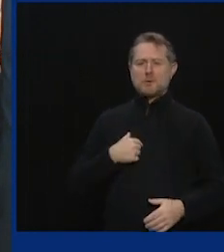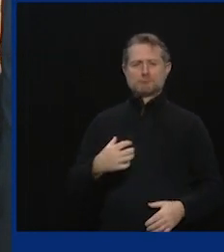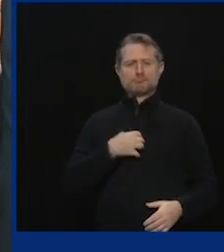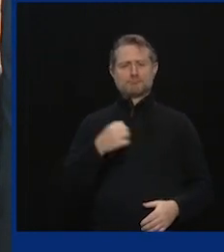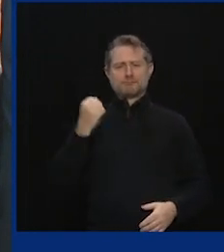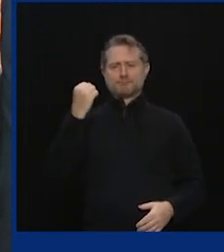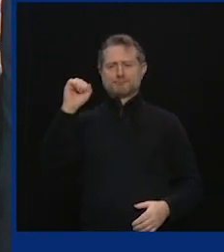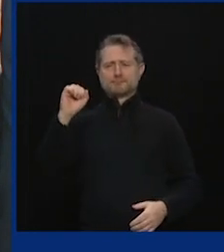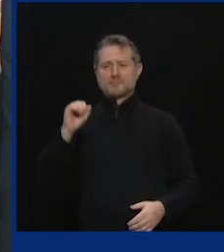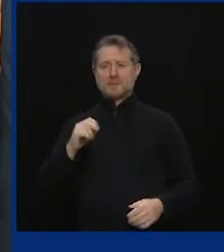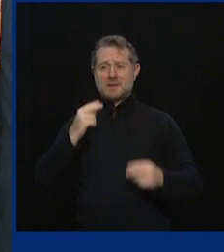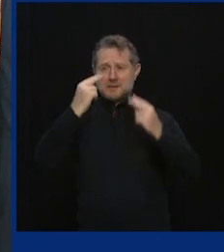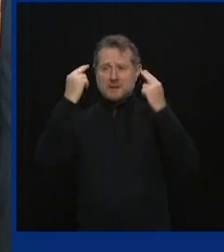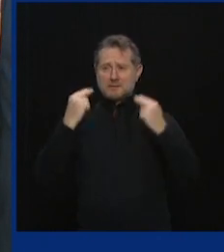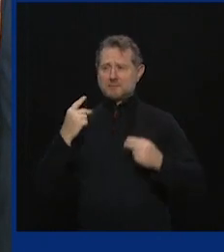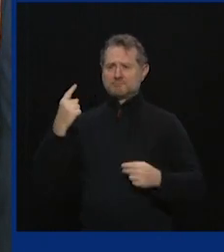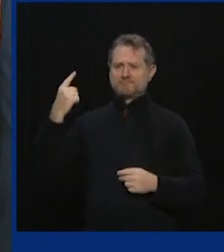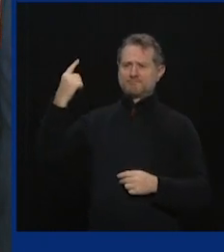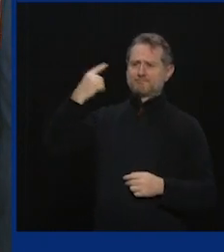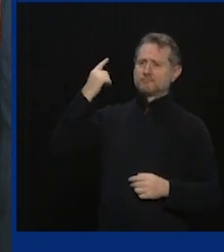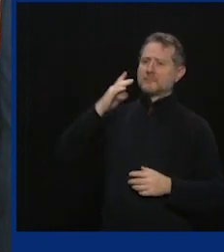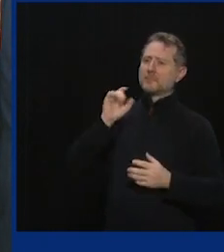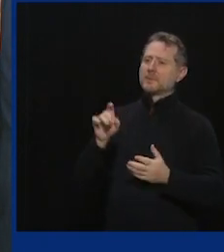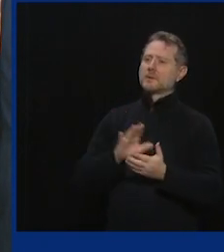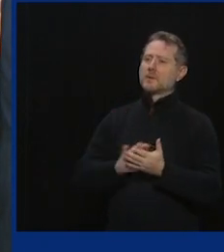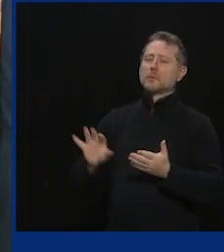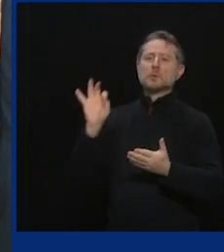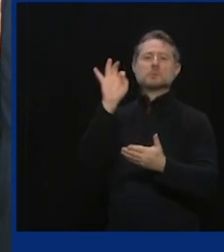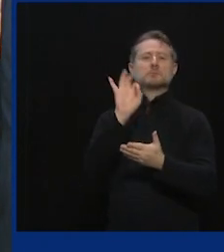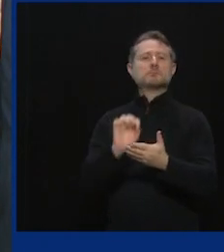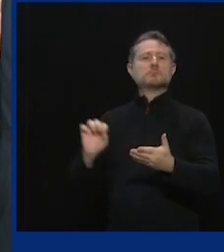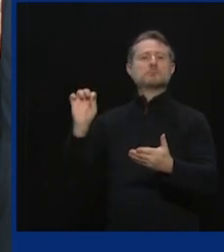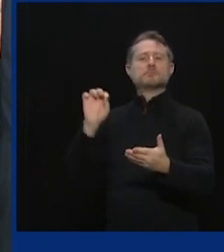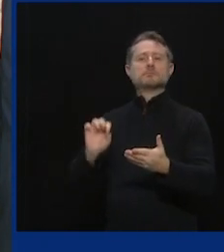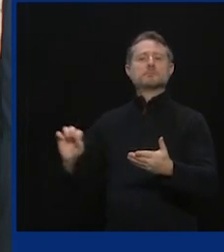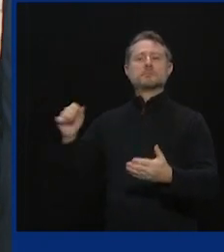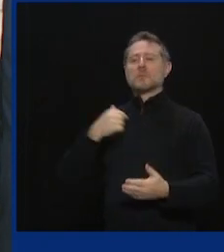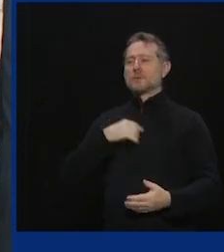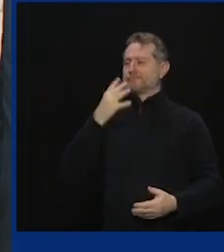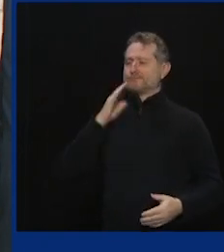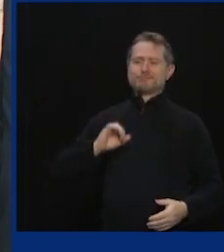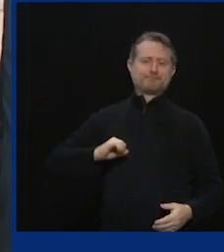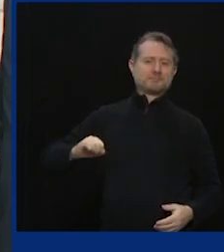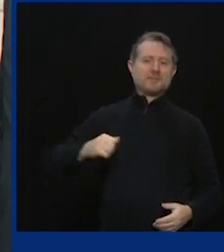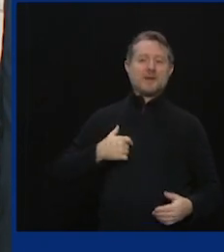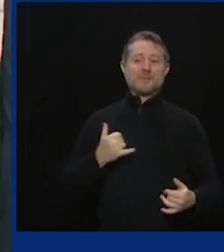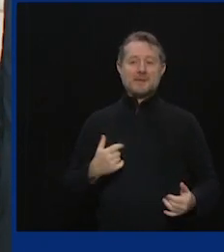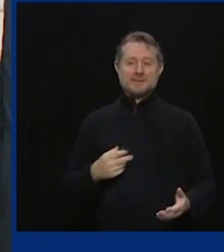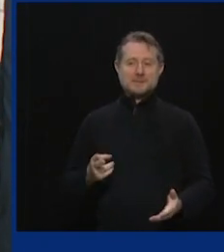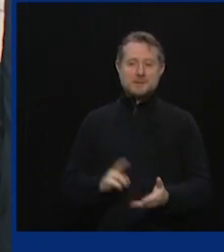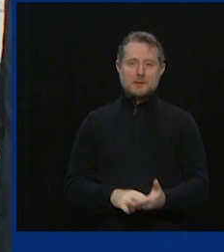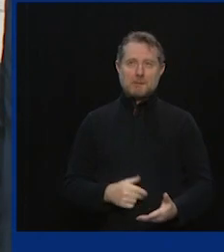cursive, and I just didn't pay attention, so we're stuck with this handwriting. And how